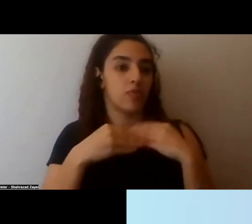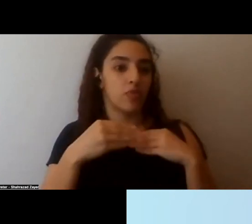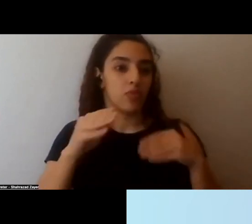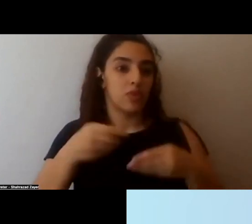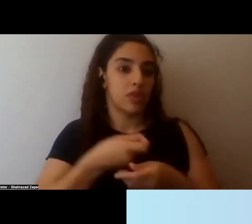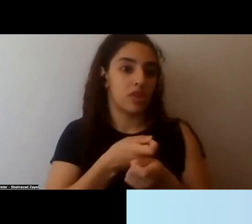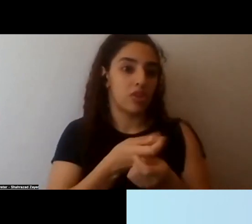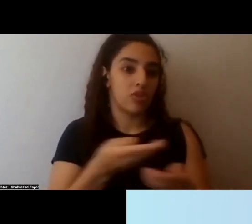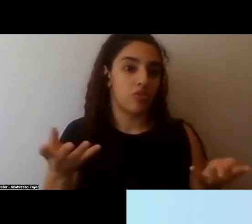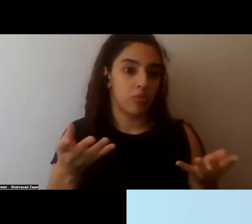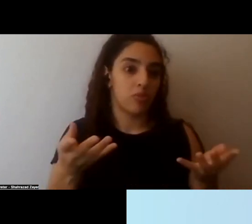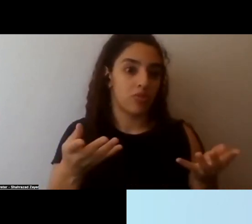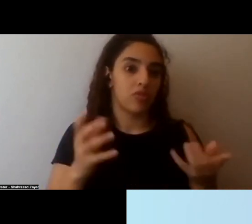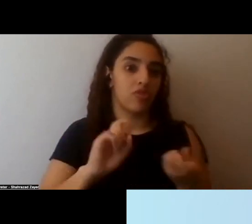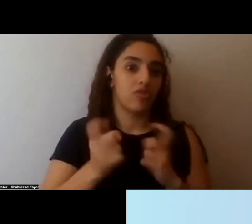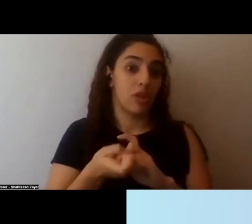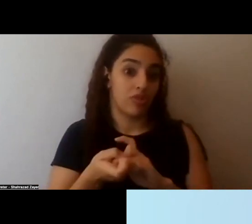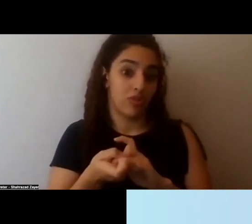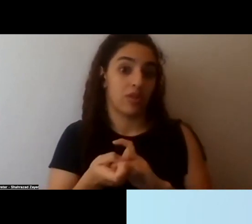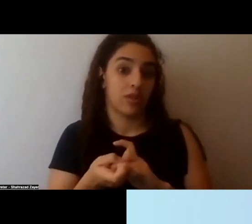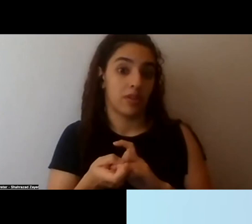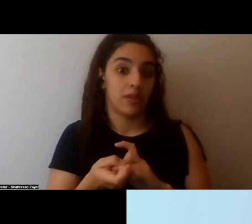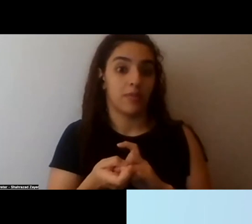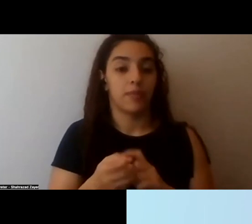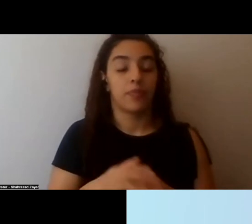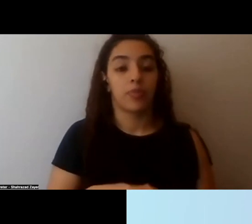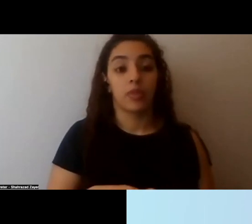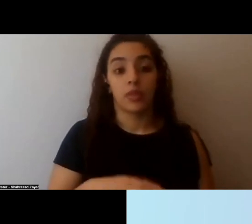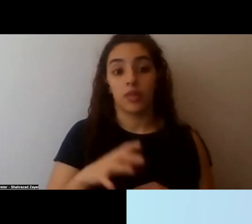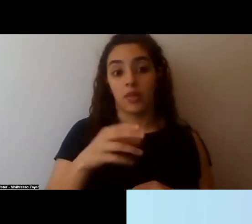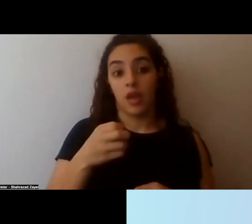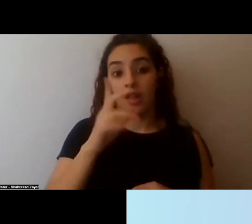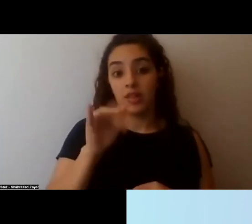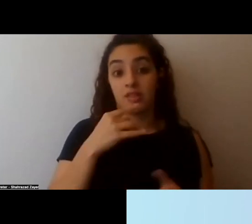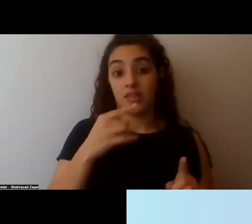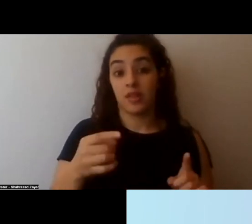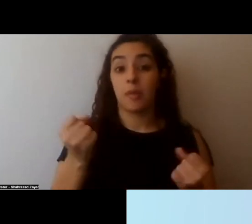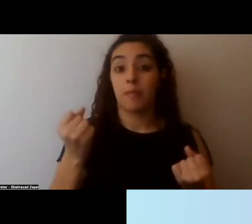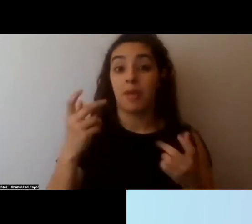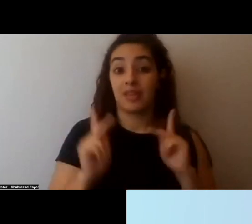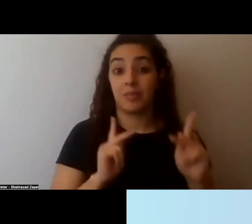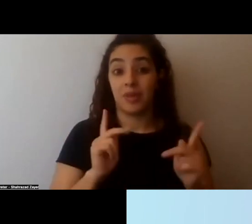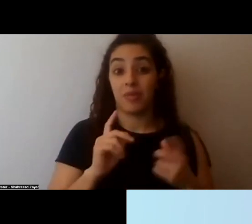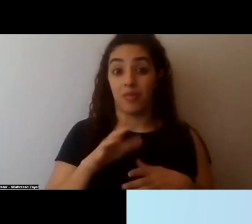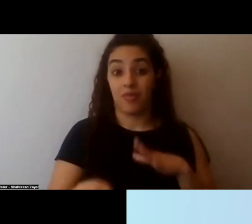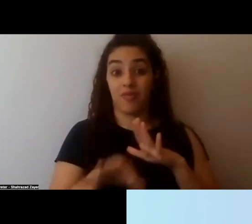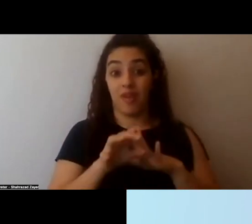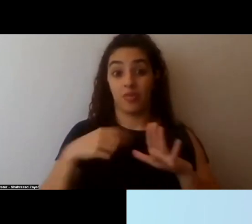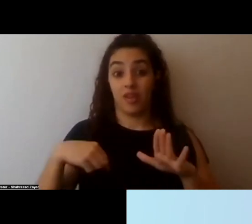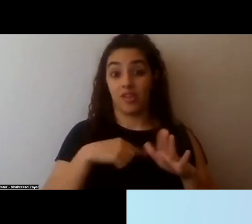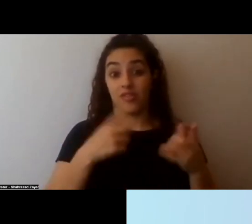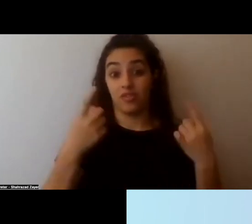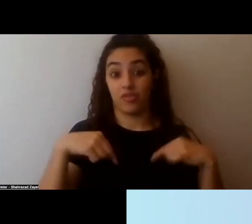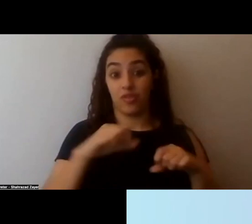Many people found us during COVID, whether I say us, it could have been the food banks, it could have